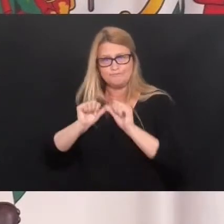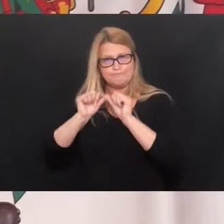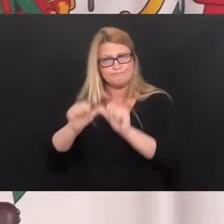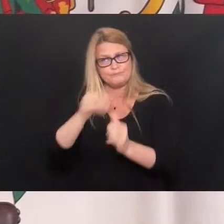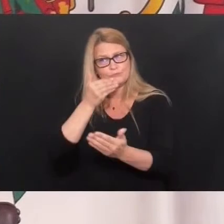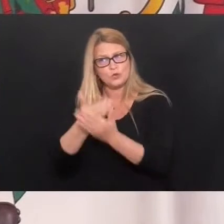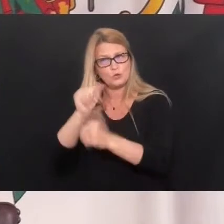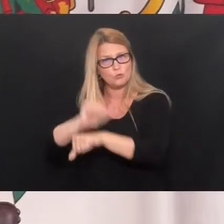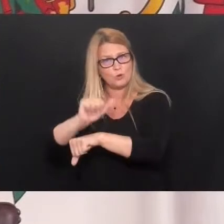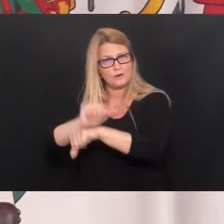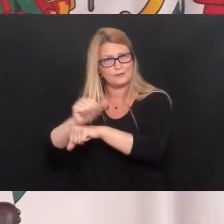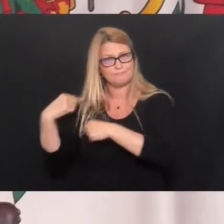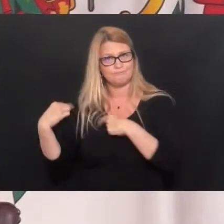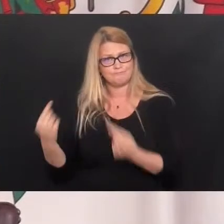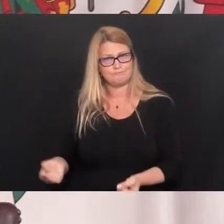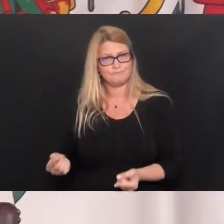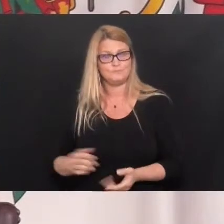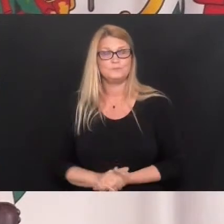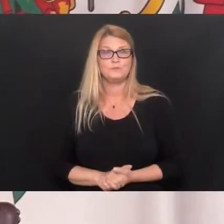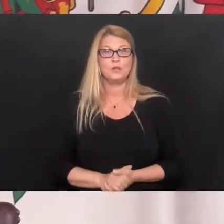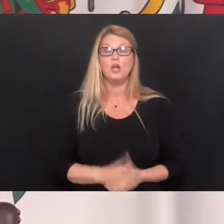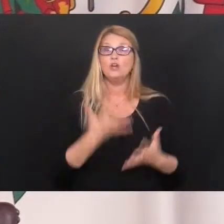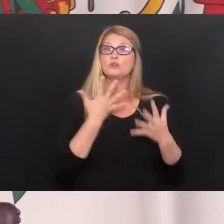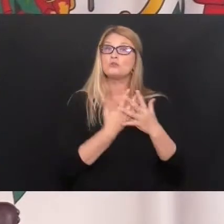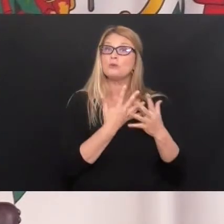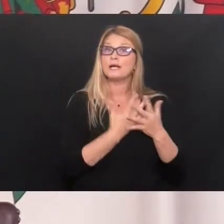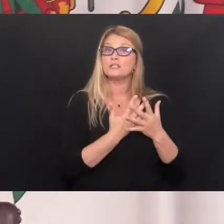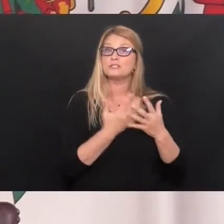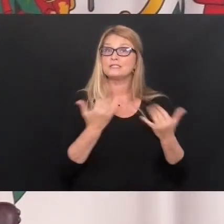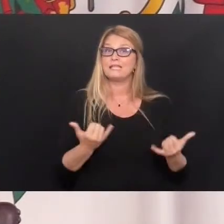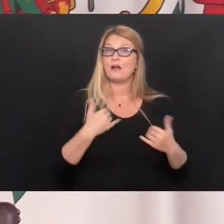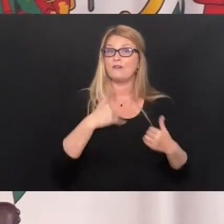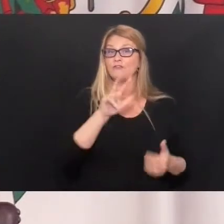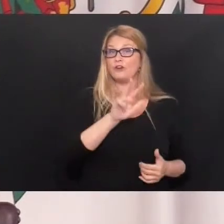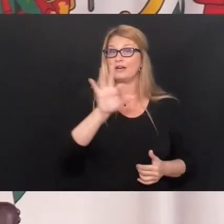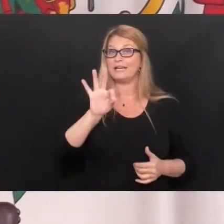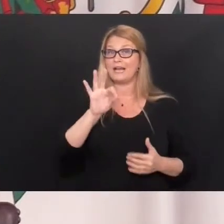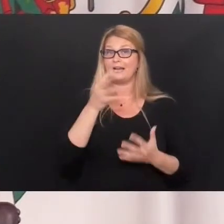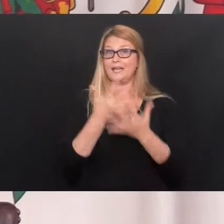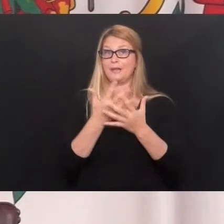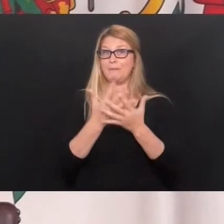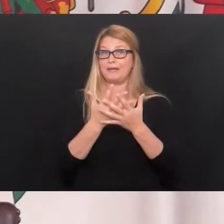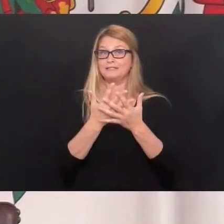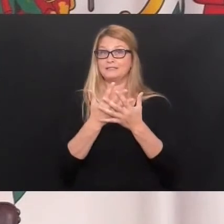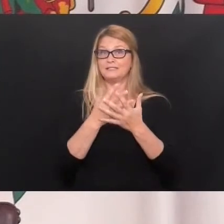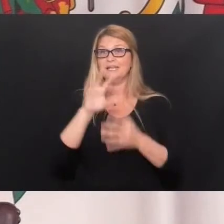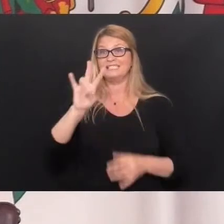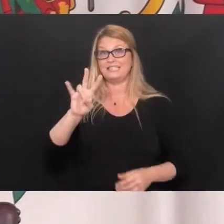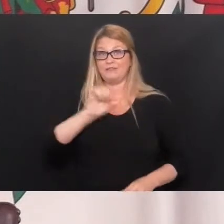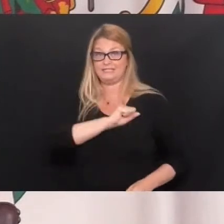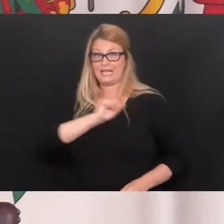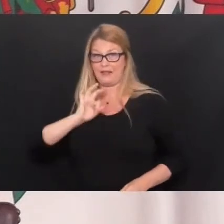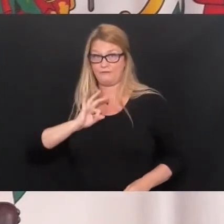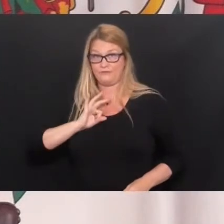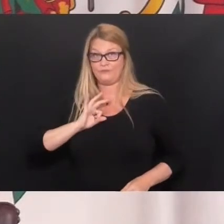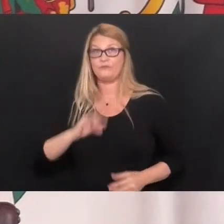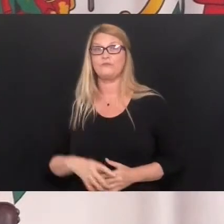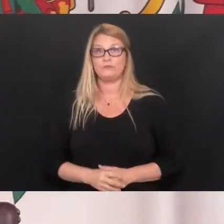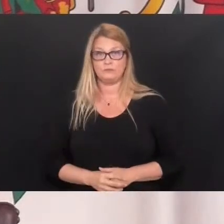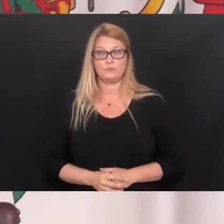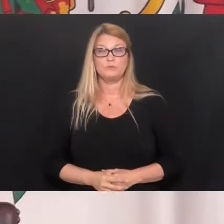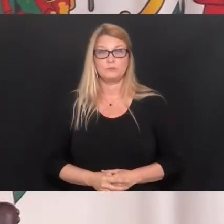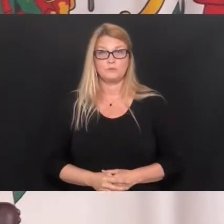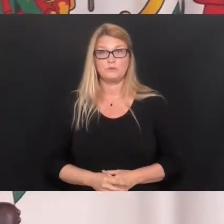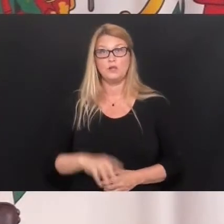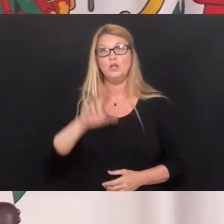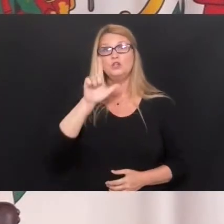done. At corrections, we're down to 39 inmate cases and 7 staff cases. We